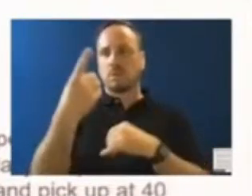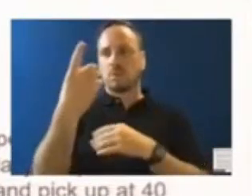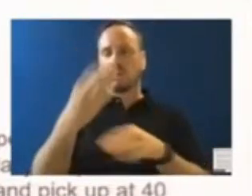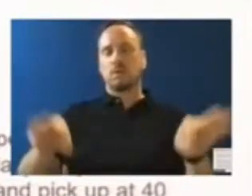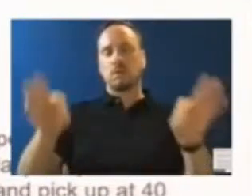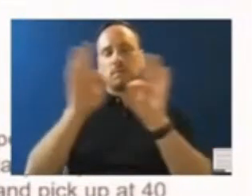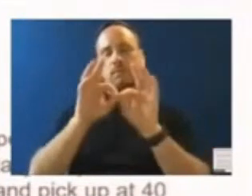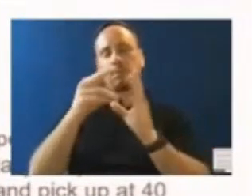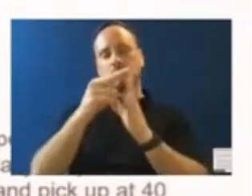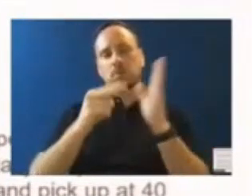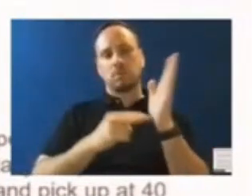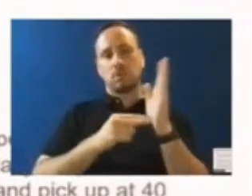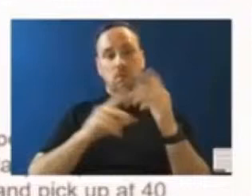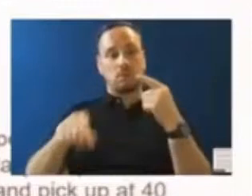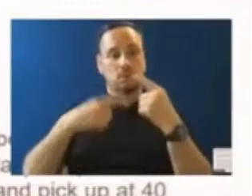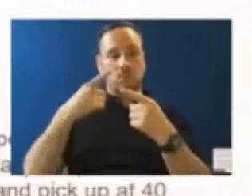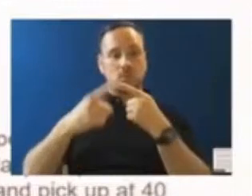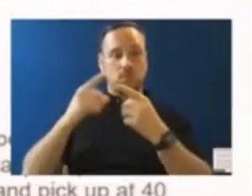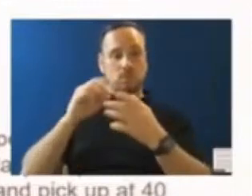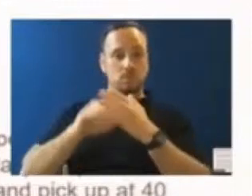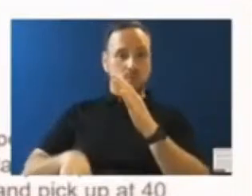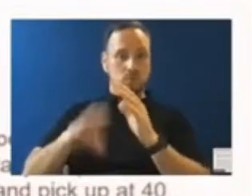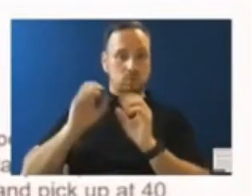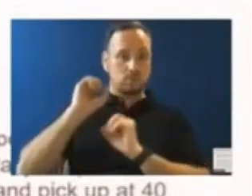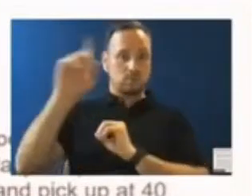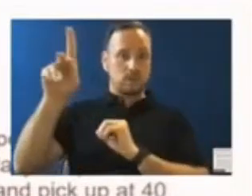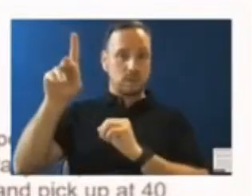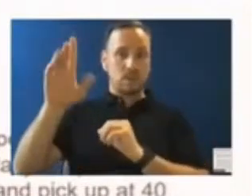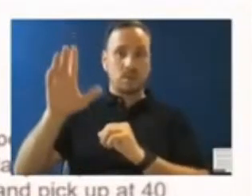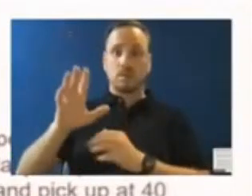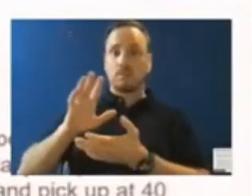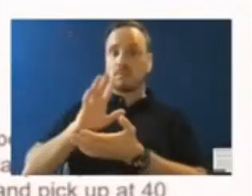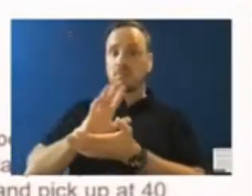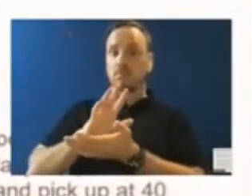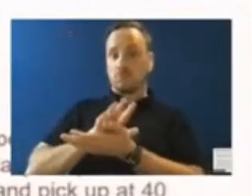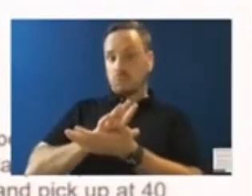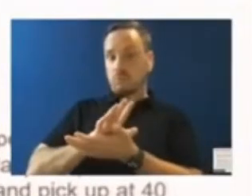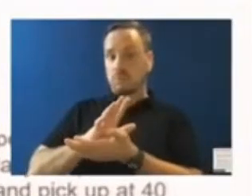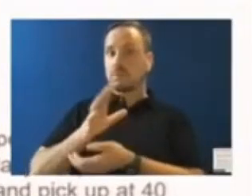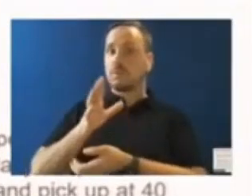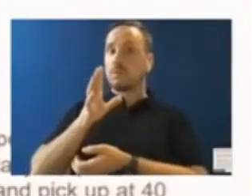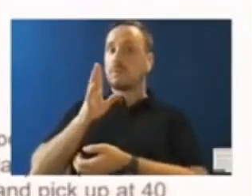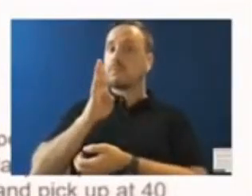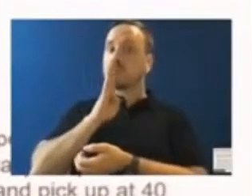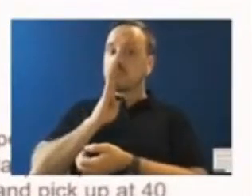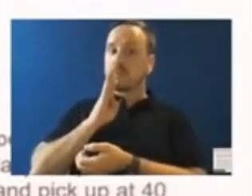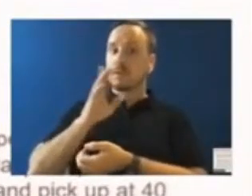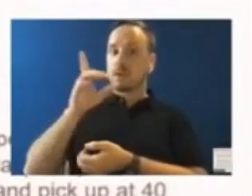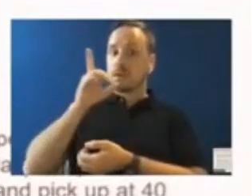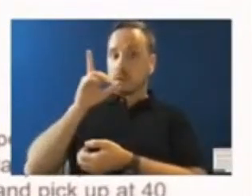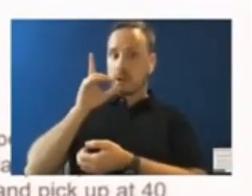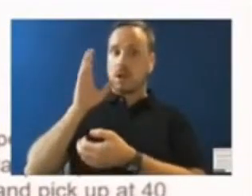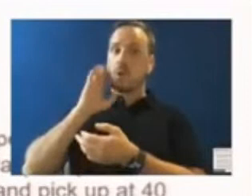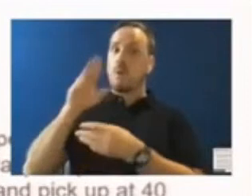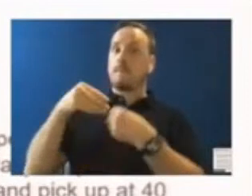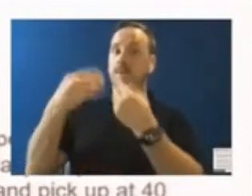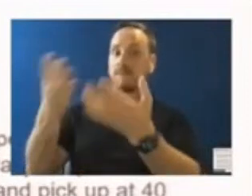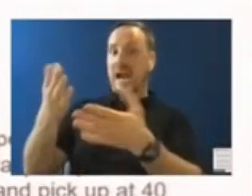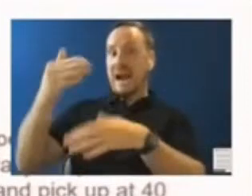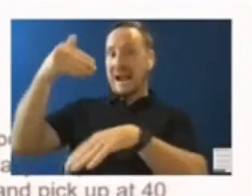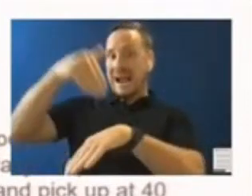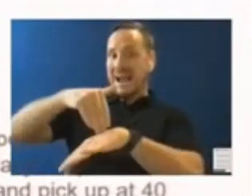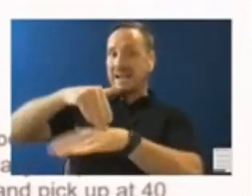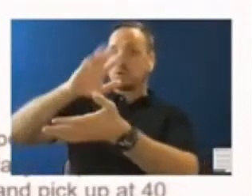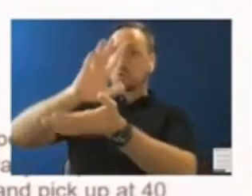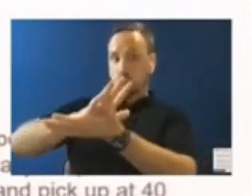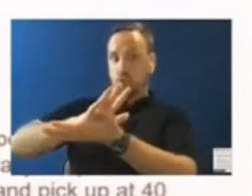physically in school, their breakfast and lunch will be provided daily at school. When they are out on their off